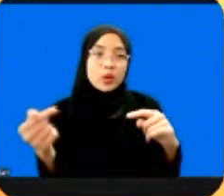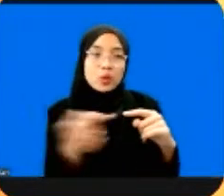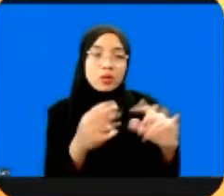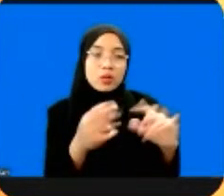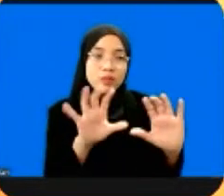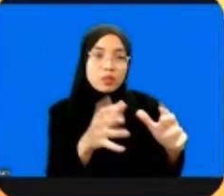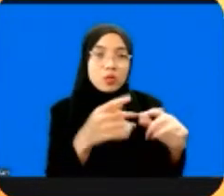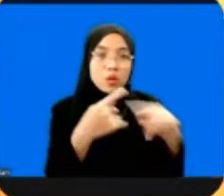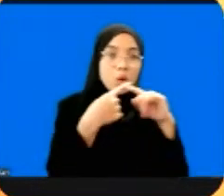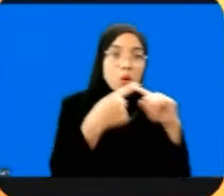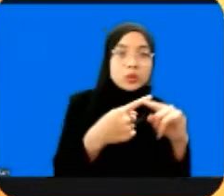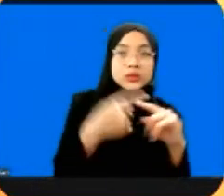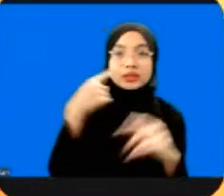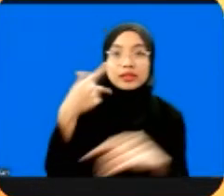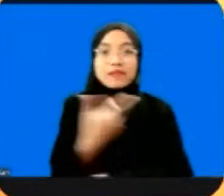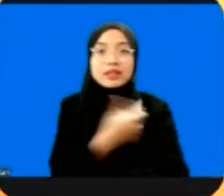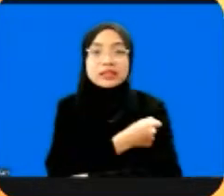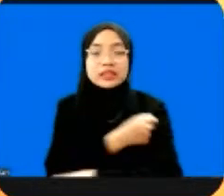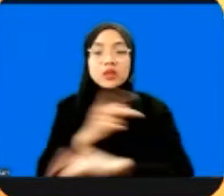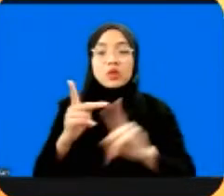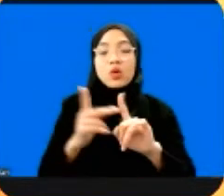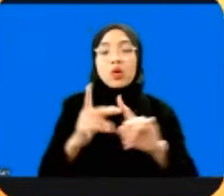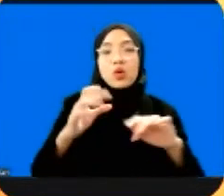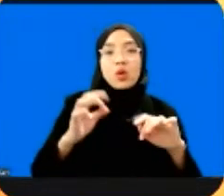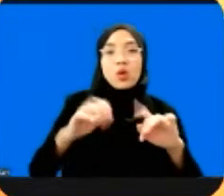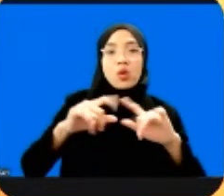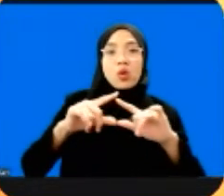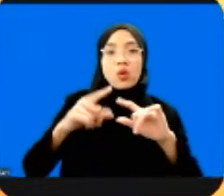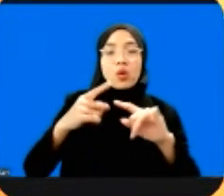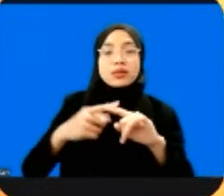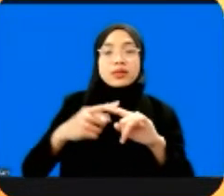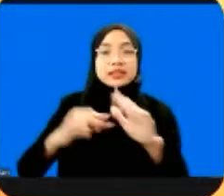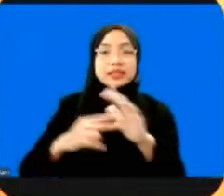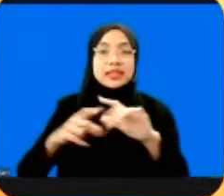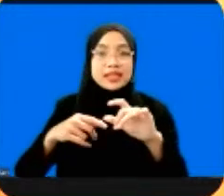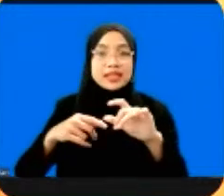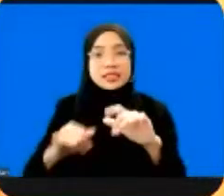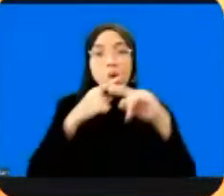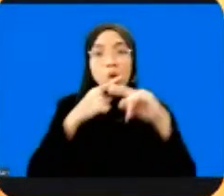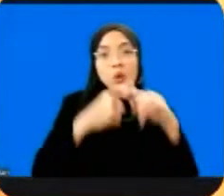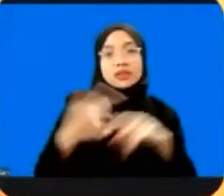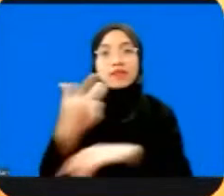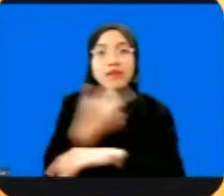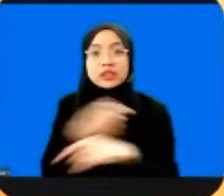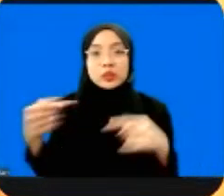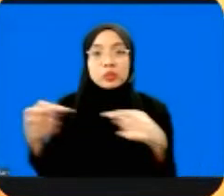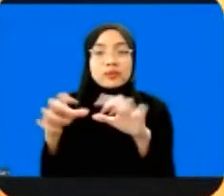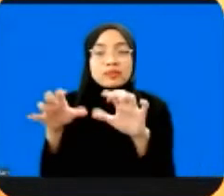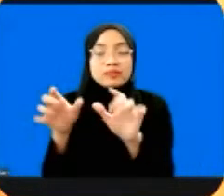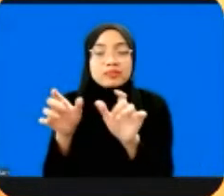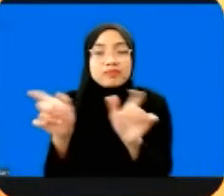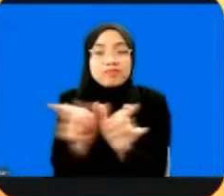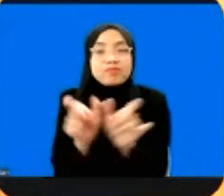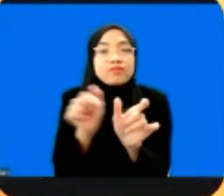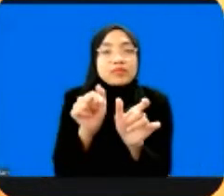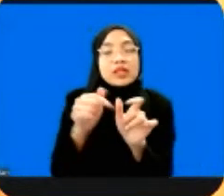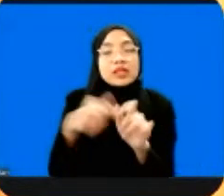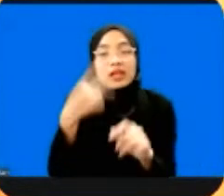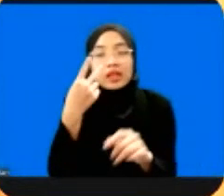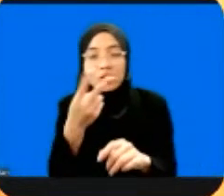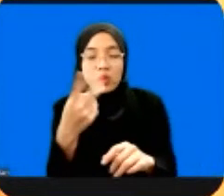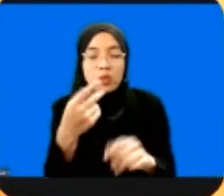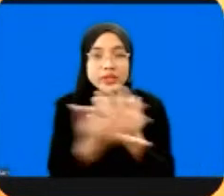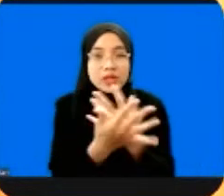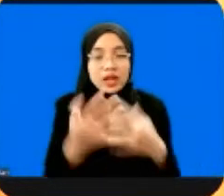the perspective of the people who still think that this COVID and the vaccination is just